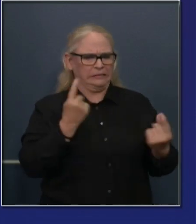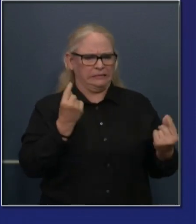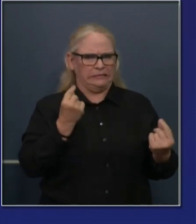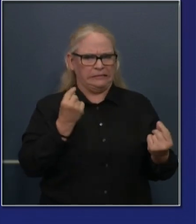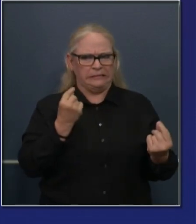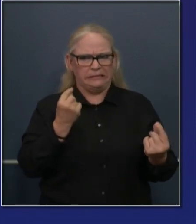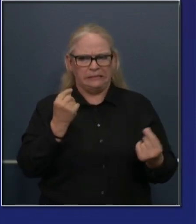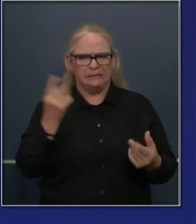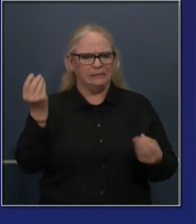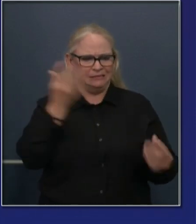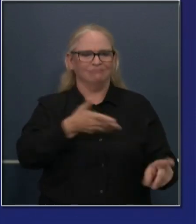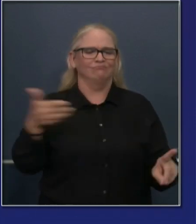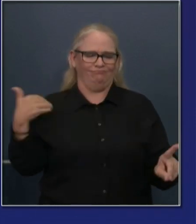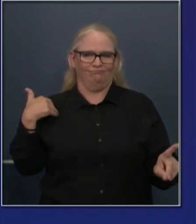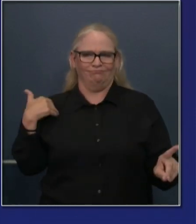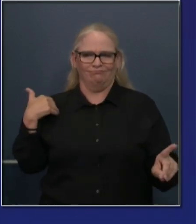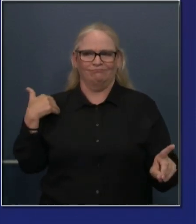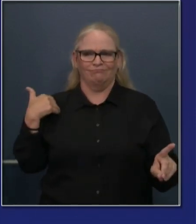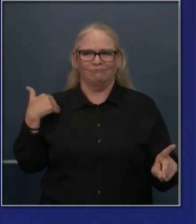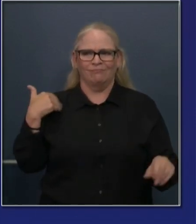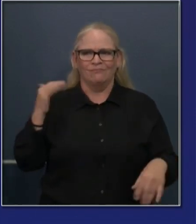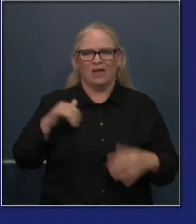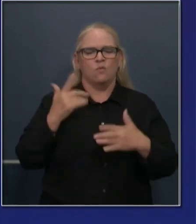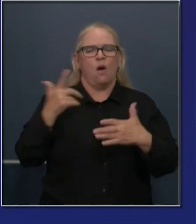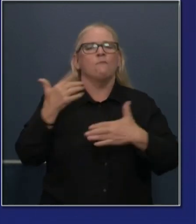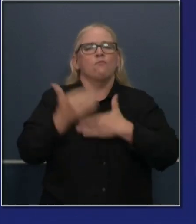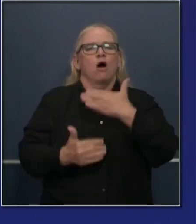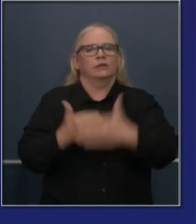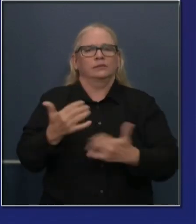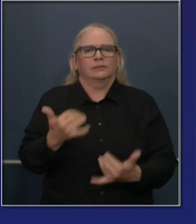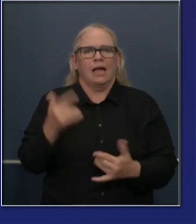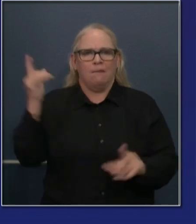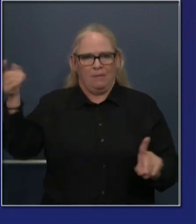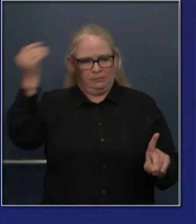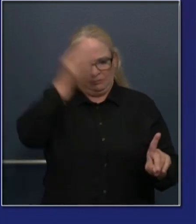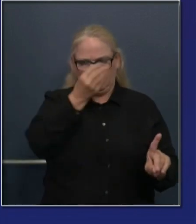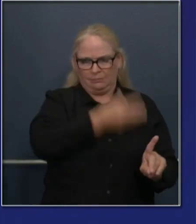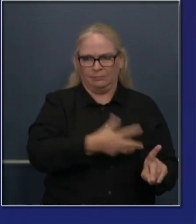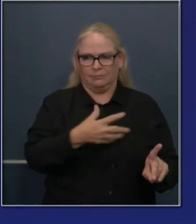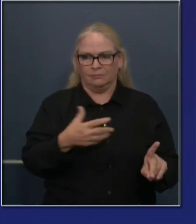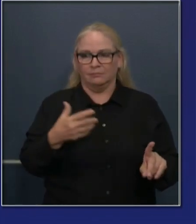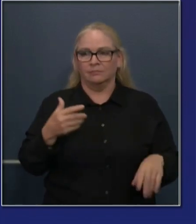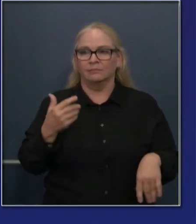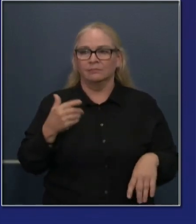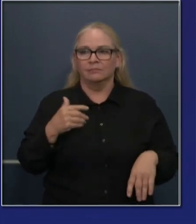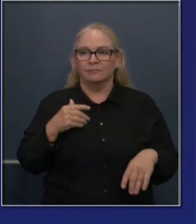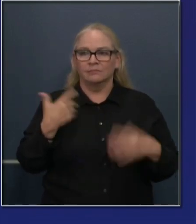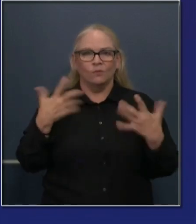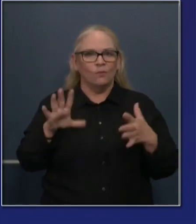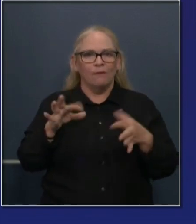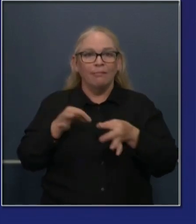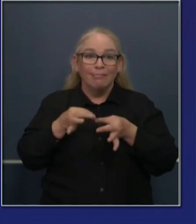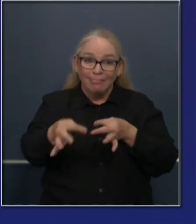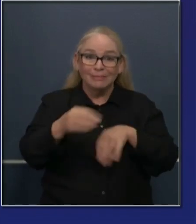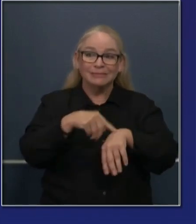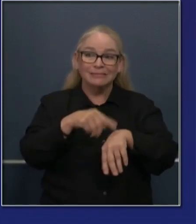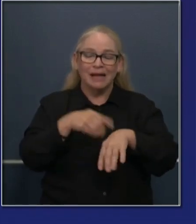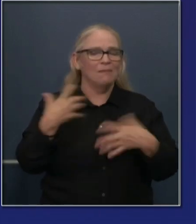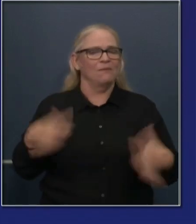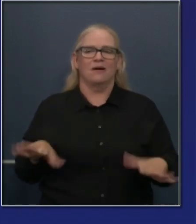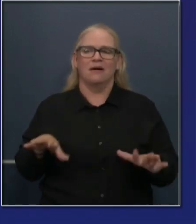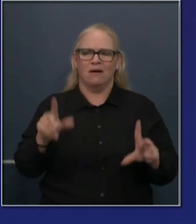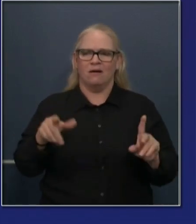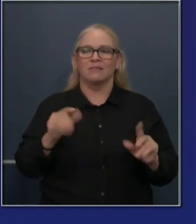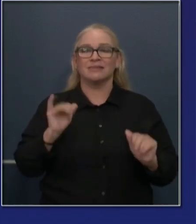that comes circuitously, may take some time. There's a delay, and that hurts our efforts to go in